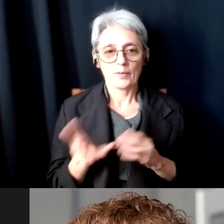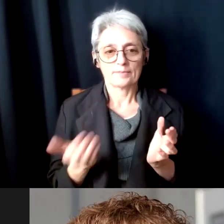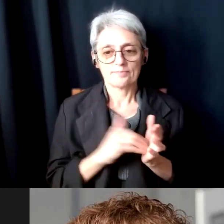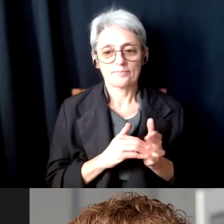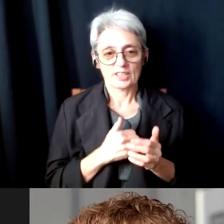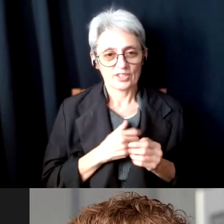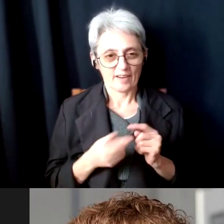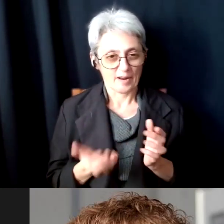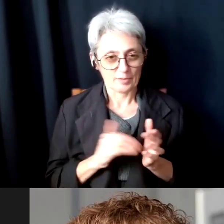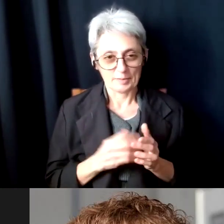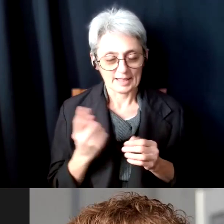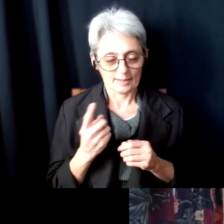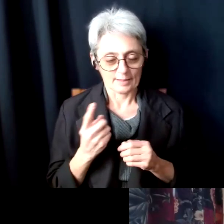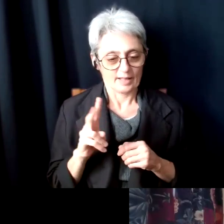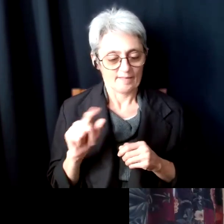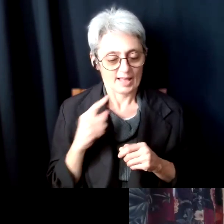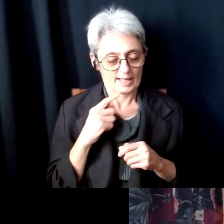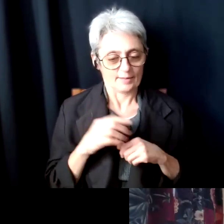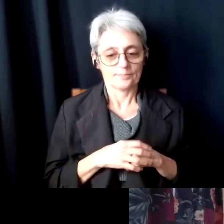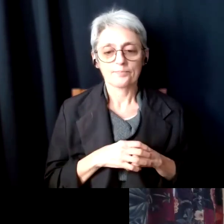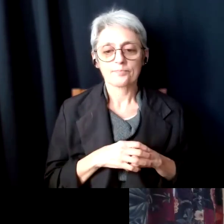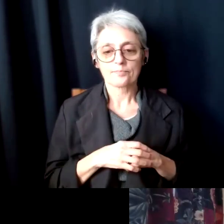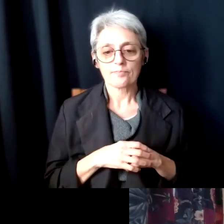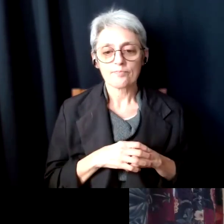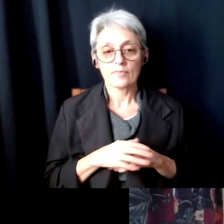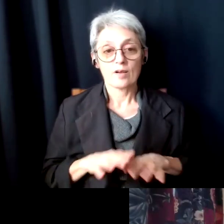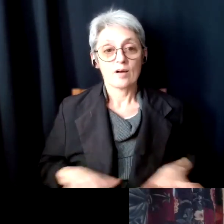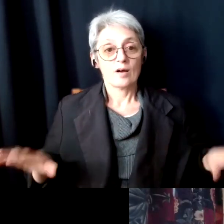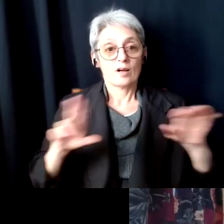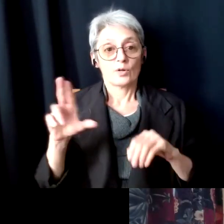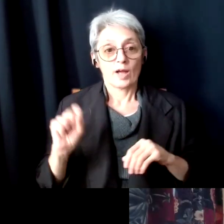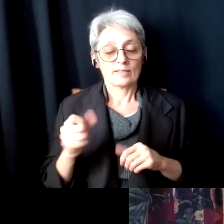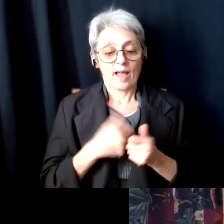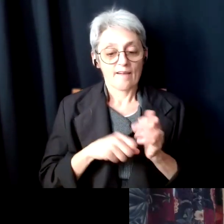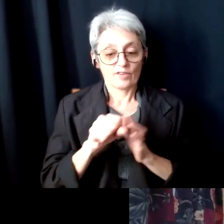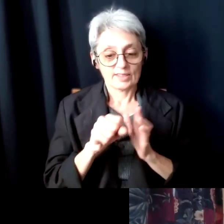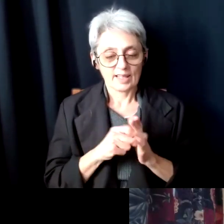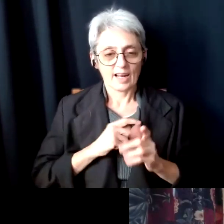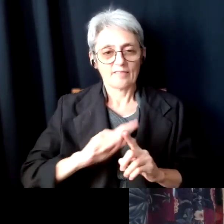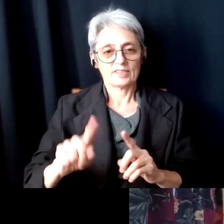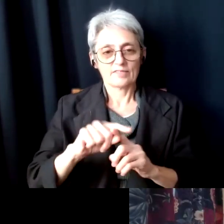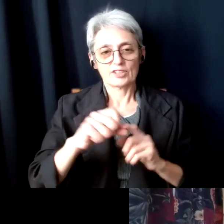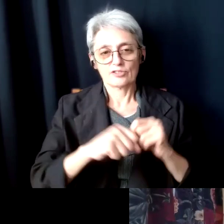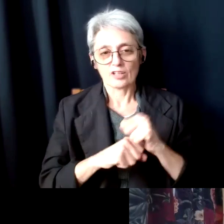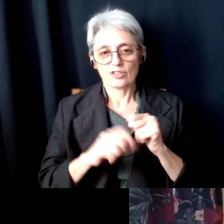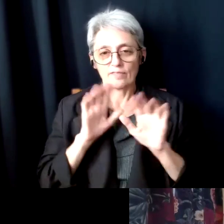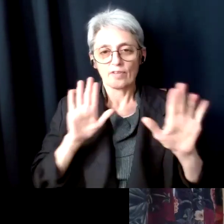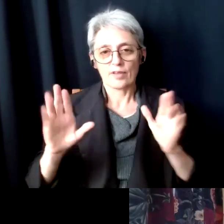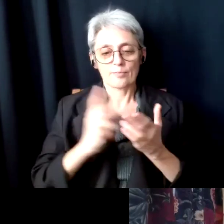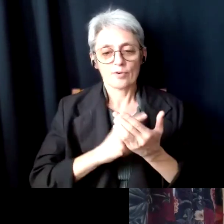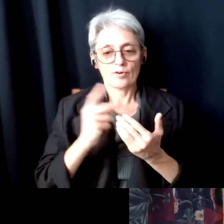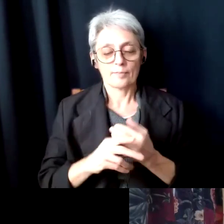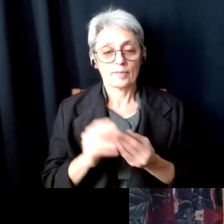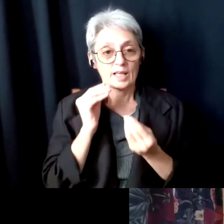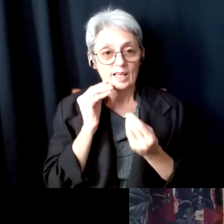repeating anything Val said, but nationally, every state structures their programs a little differently. Information and assistance is this